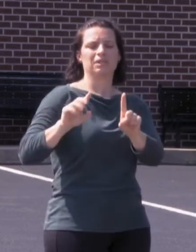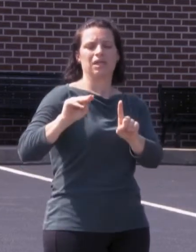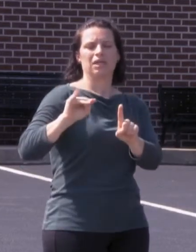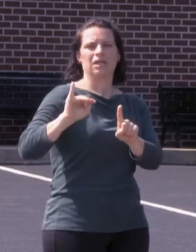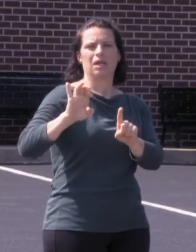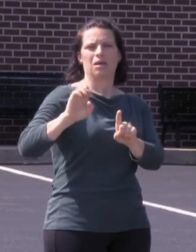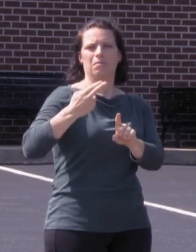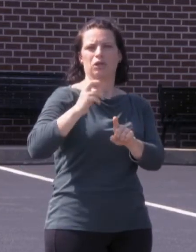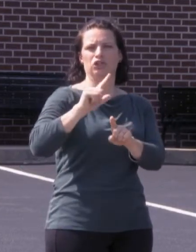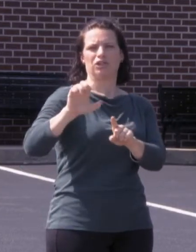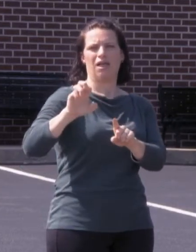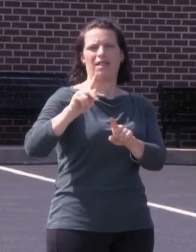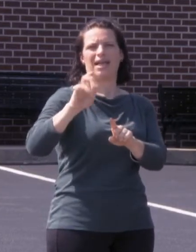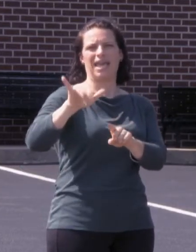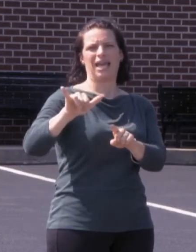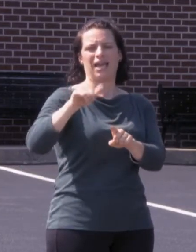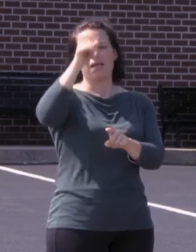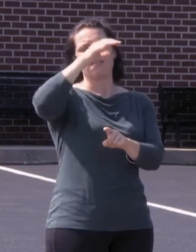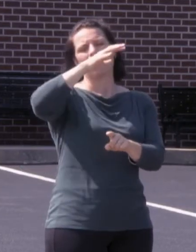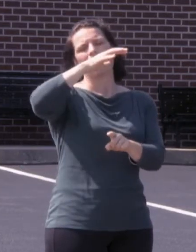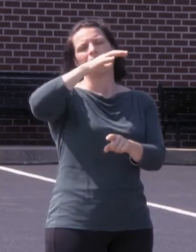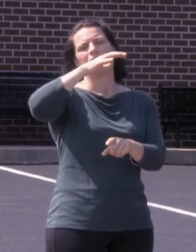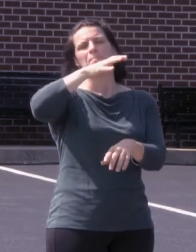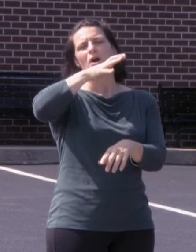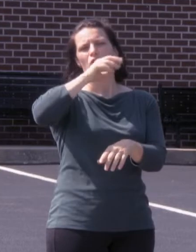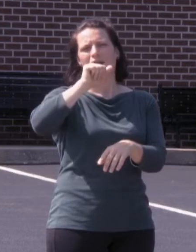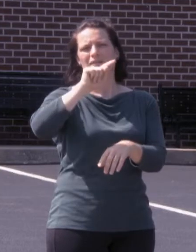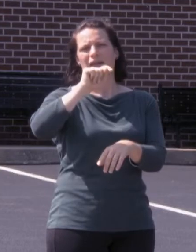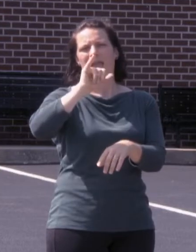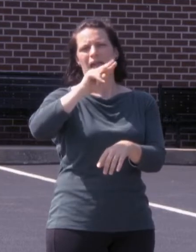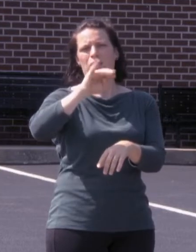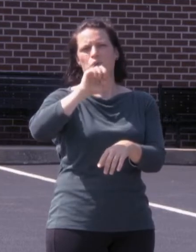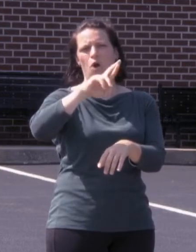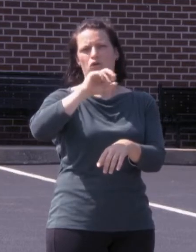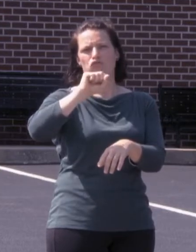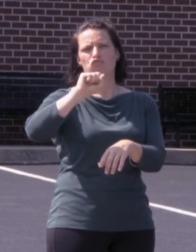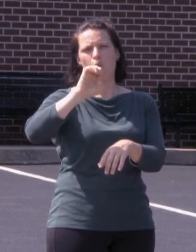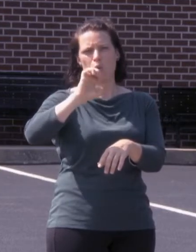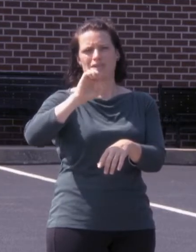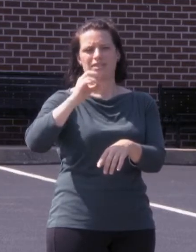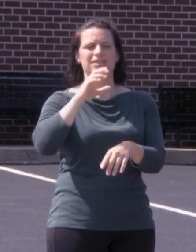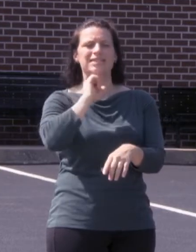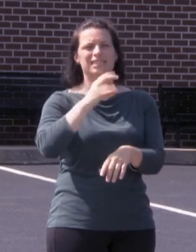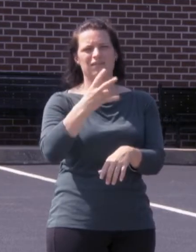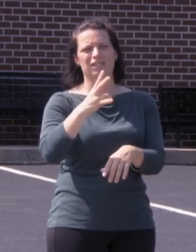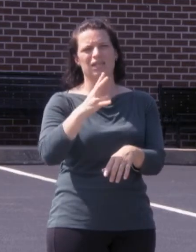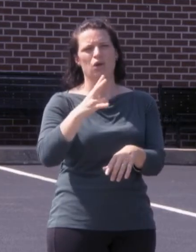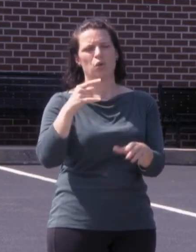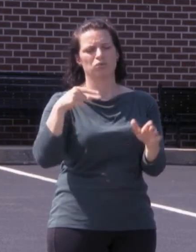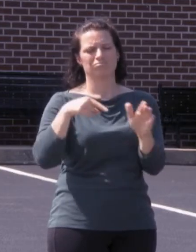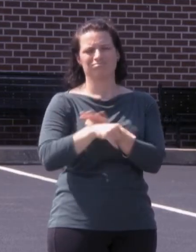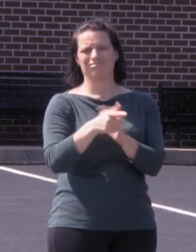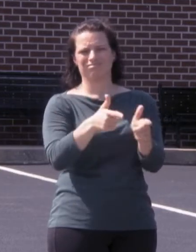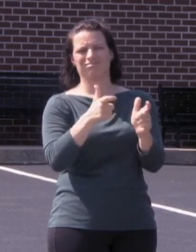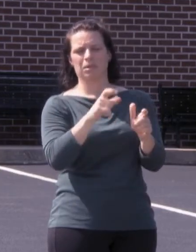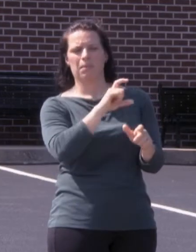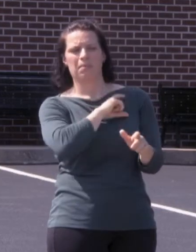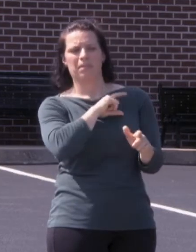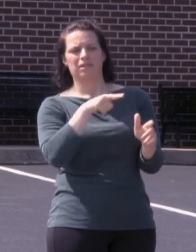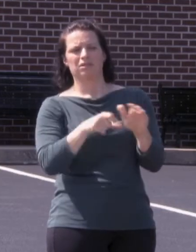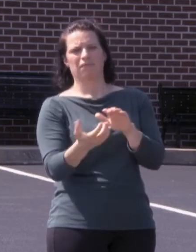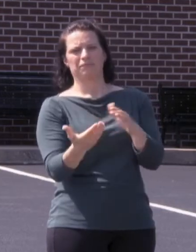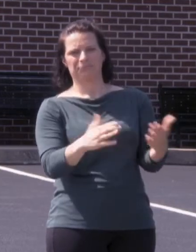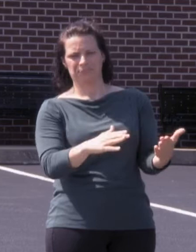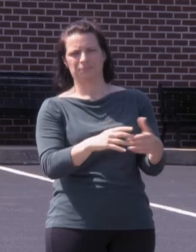Kenny, the mother of Antoine Rose, a 17-year-old who was fatally shot by a police officer just